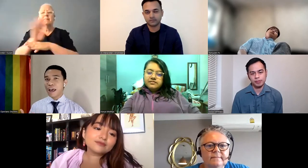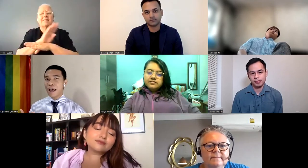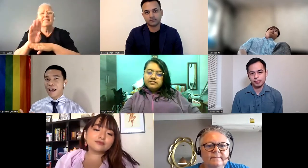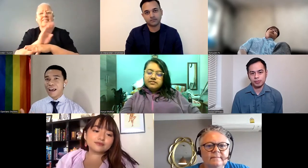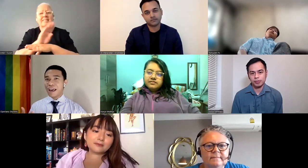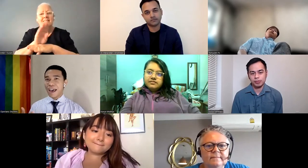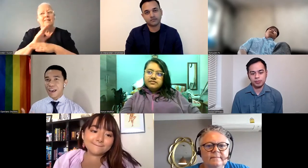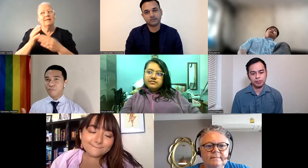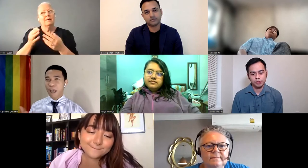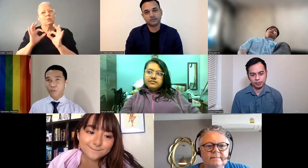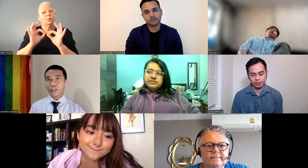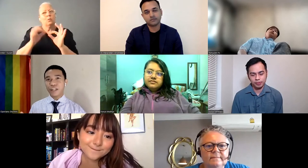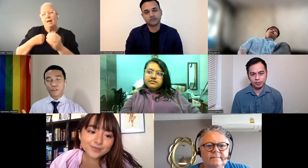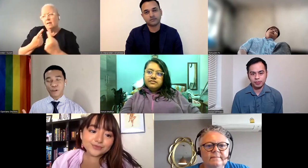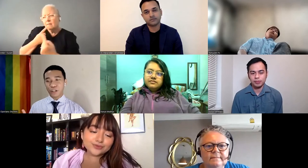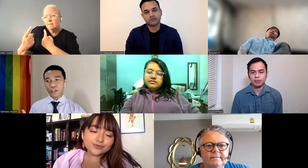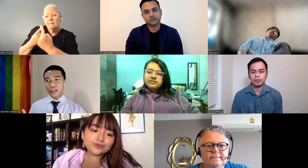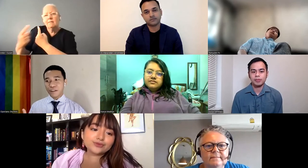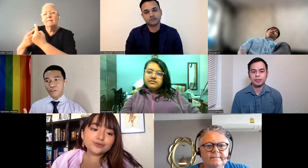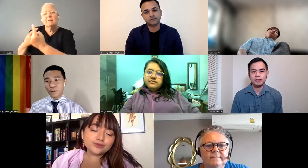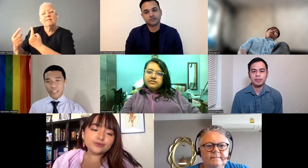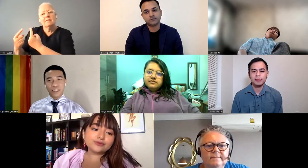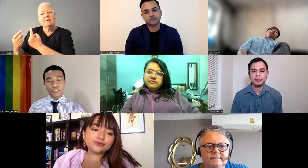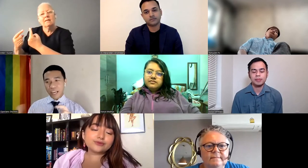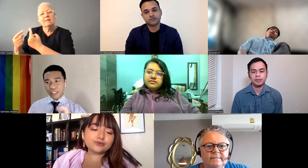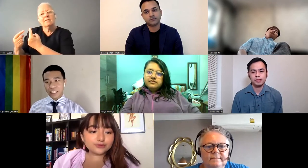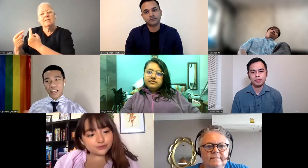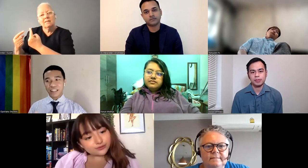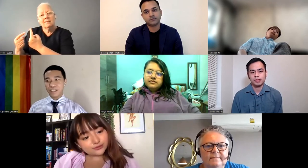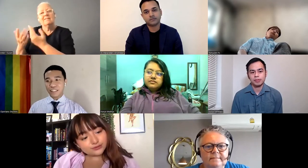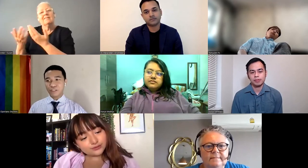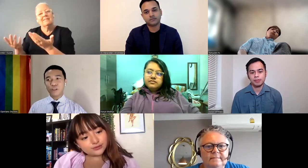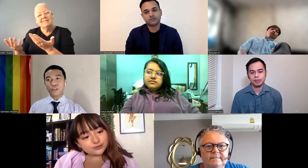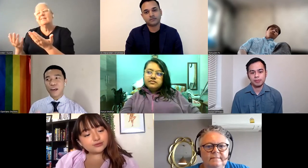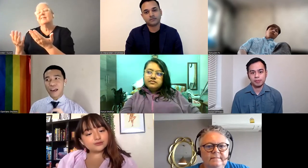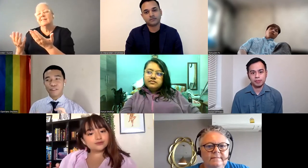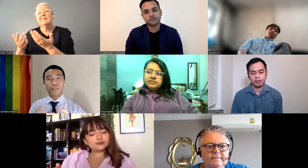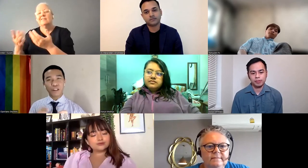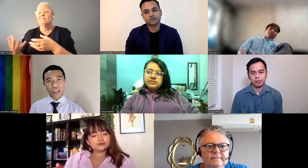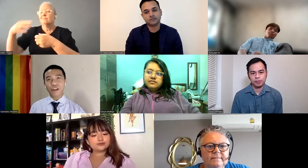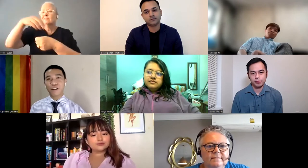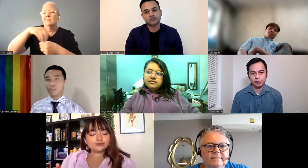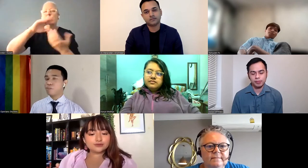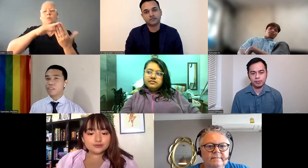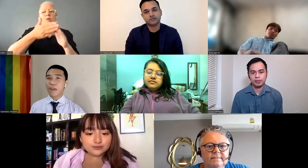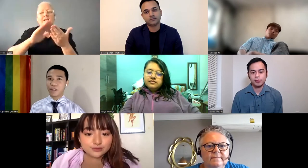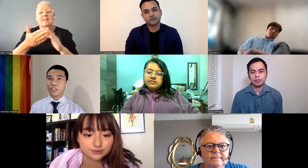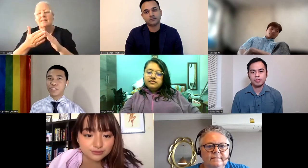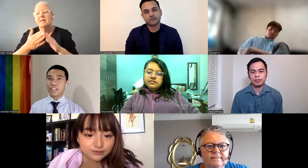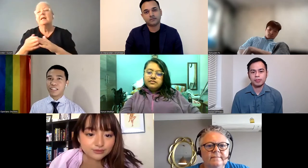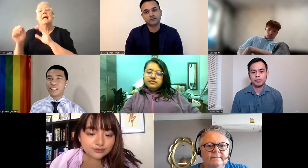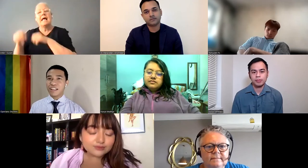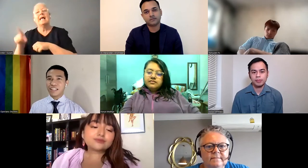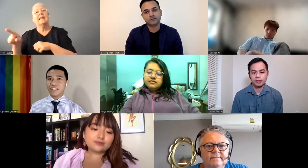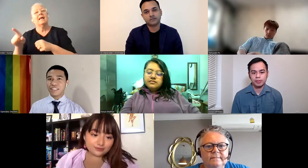also have power for in the society, and then they could also have the fair share of removing the